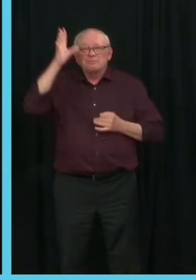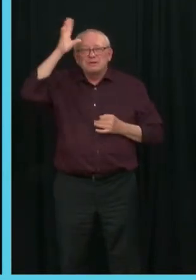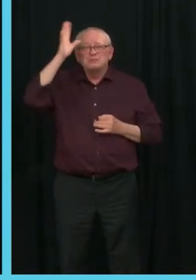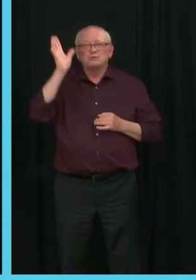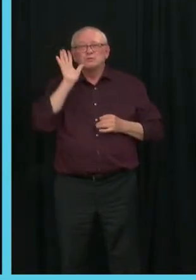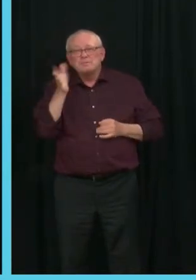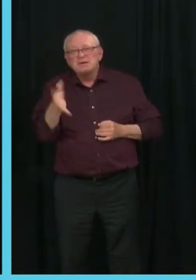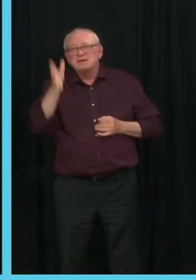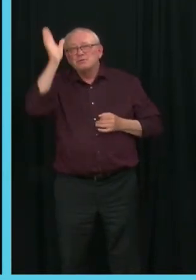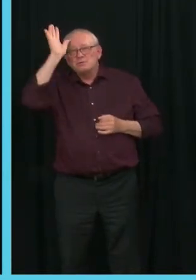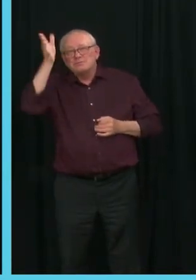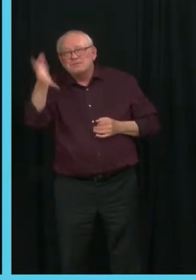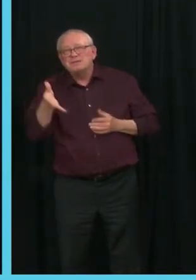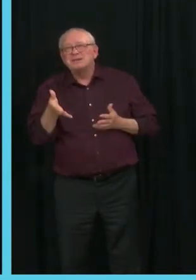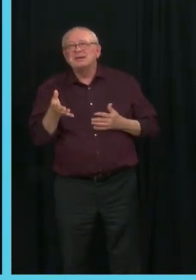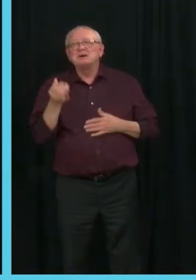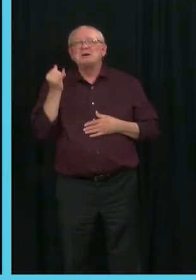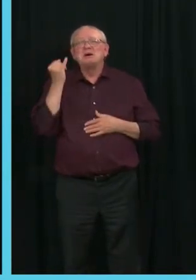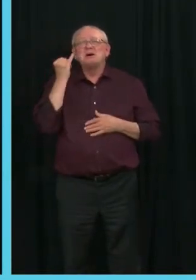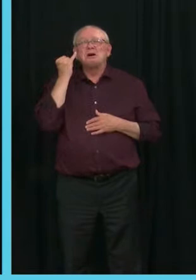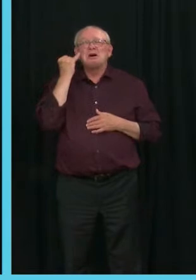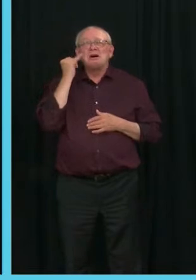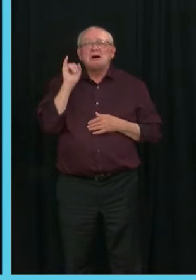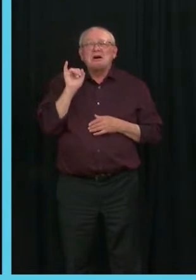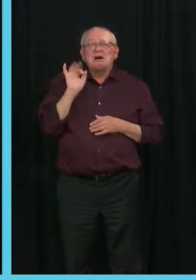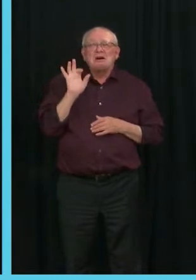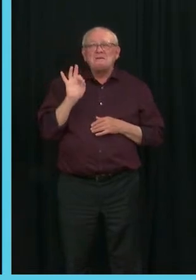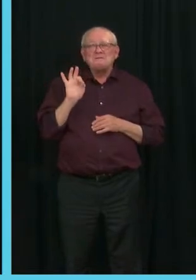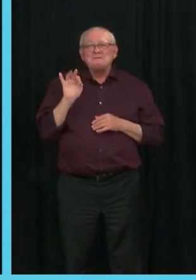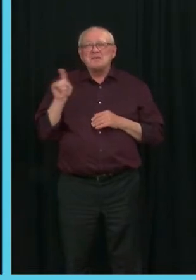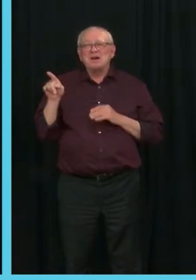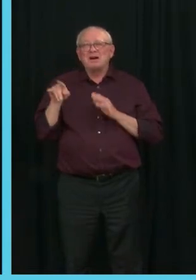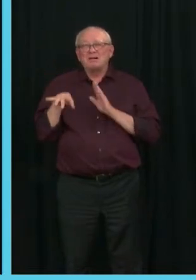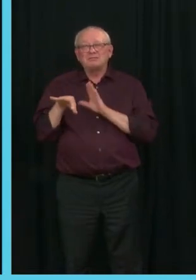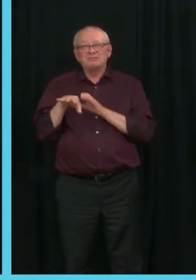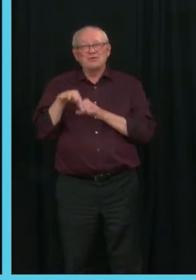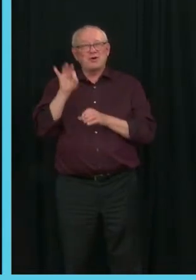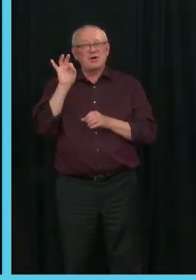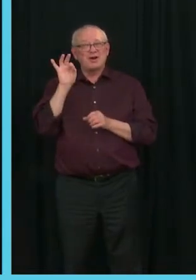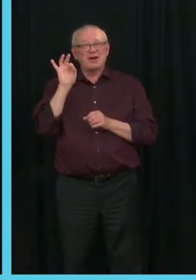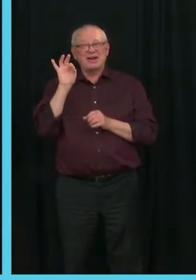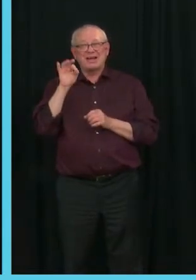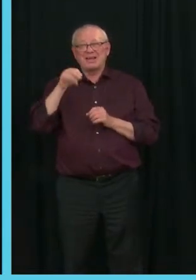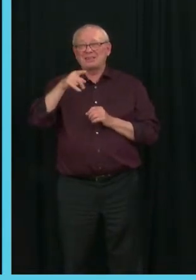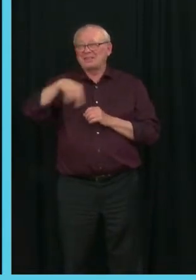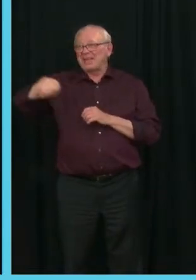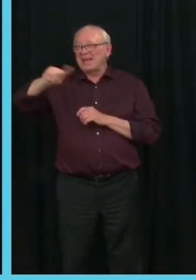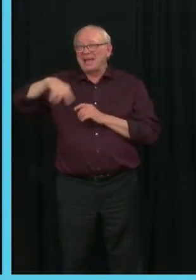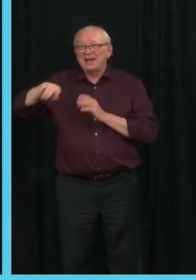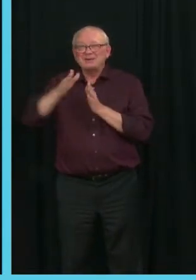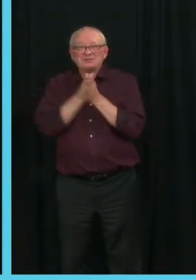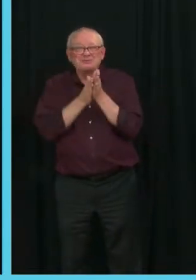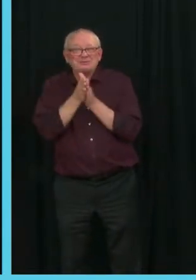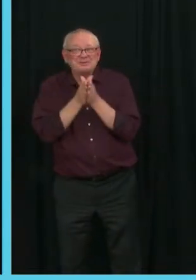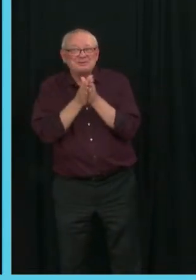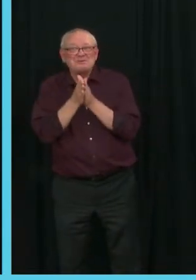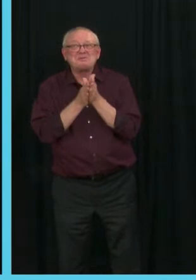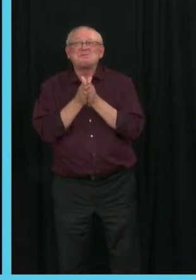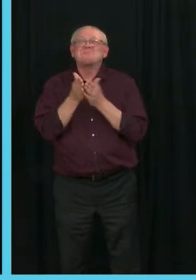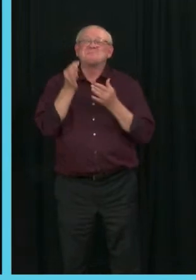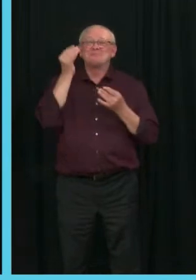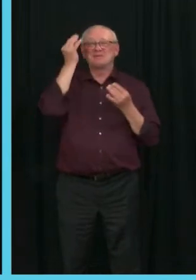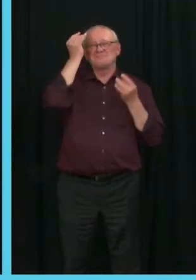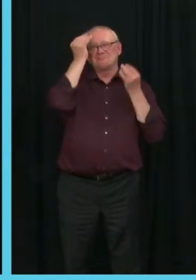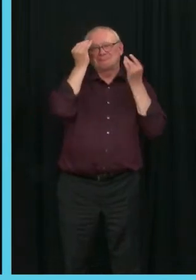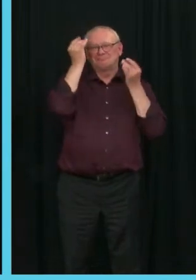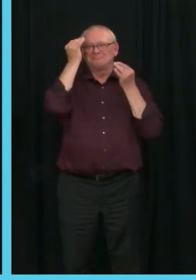getting their attention to make that booking or come in and get the jab at a walk-in clinic is to enter them into some kind of incentive draw, then maybe it's worth